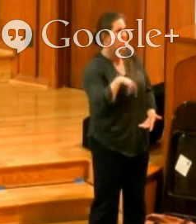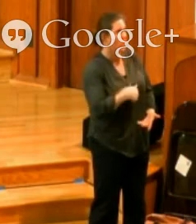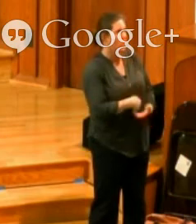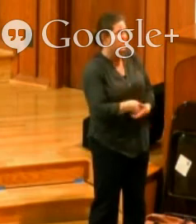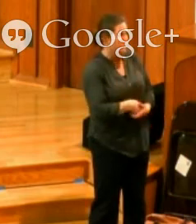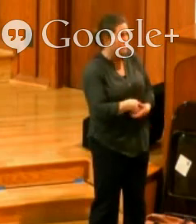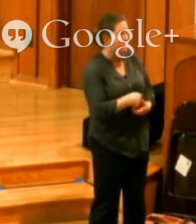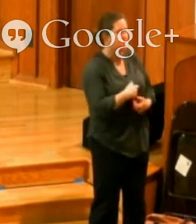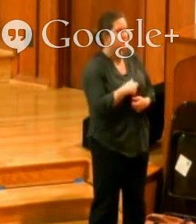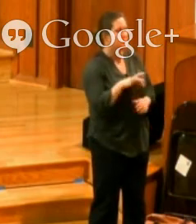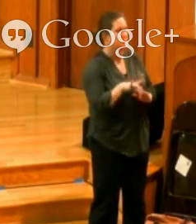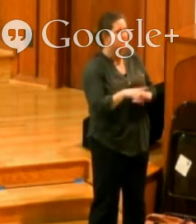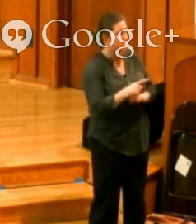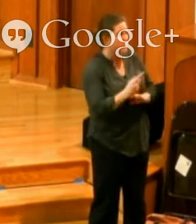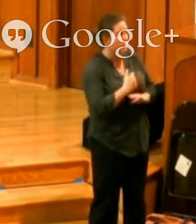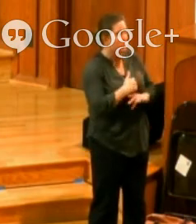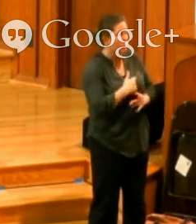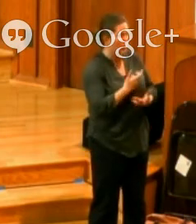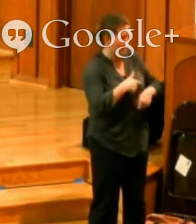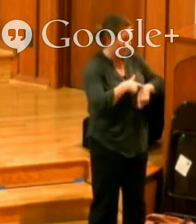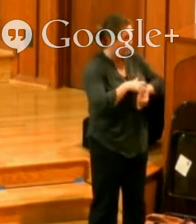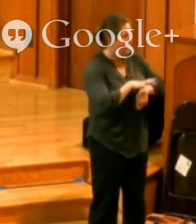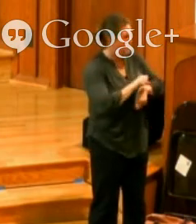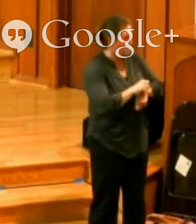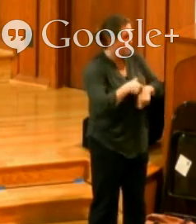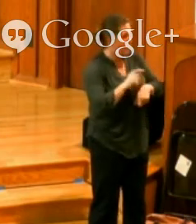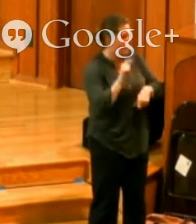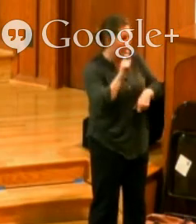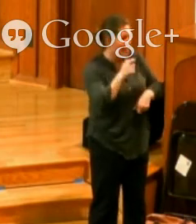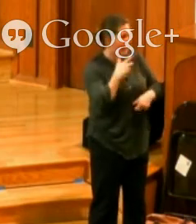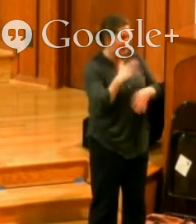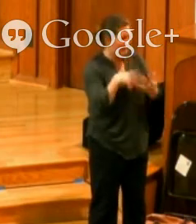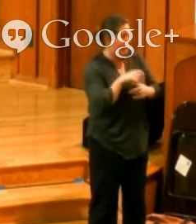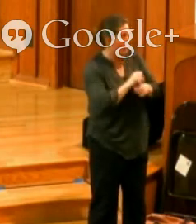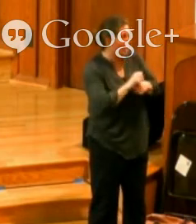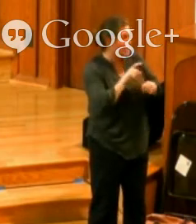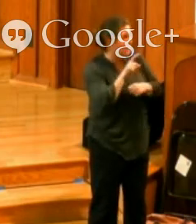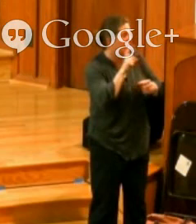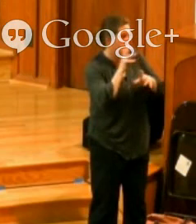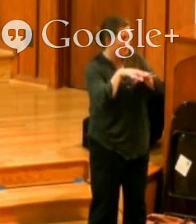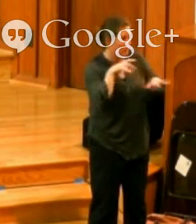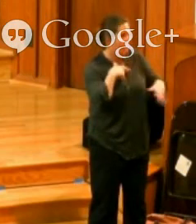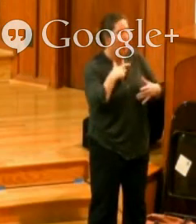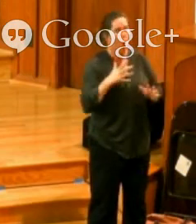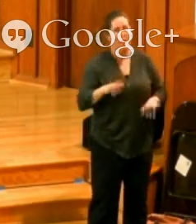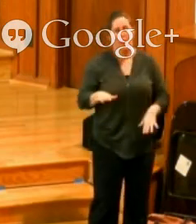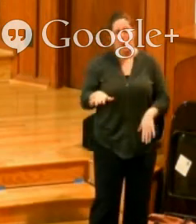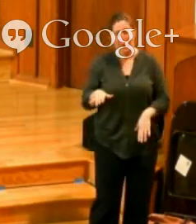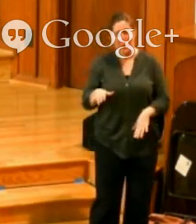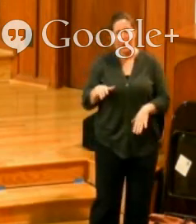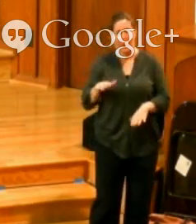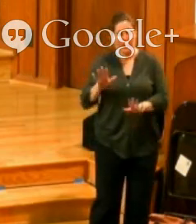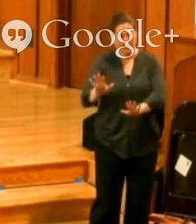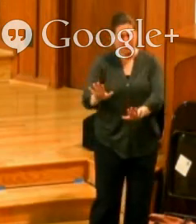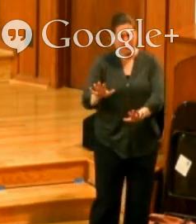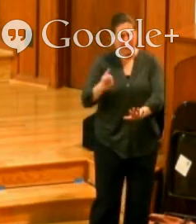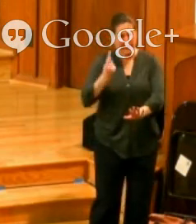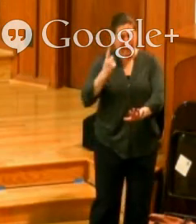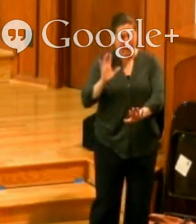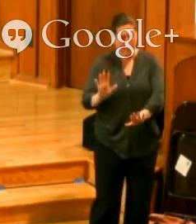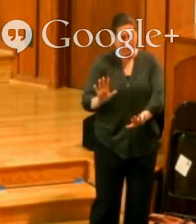was speeding and I'm sorry. I was late for an appointment. I was trying to get to work and I had traffic. And okay, I get it. You know